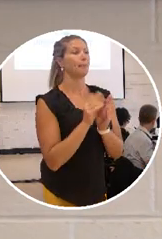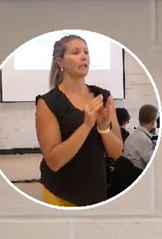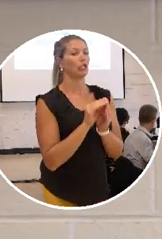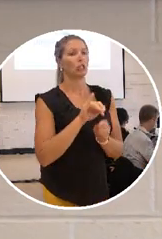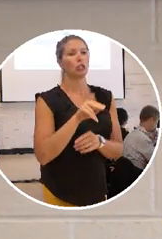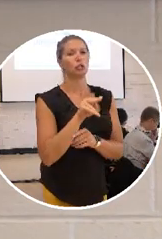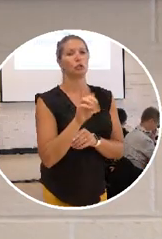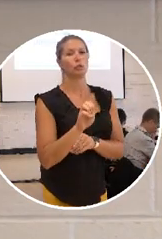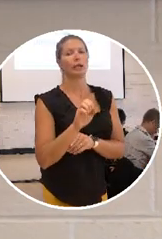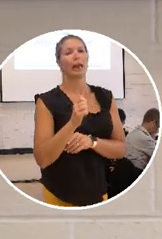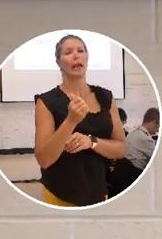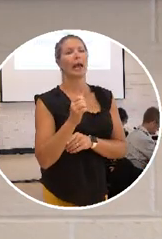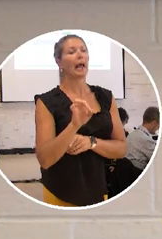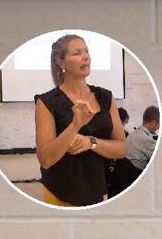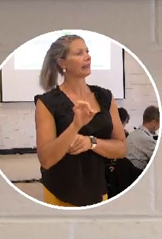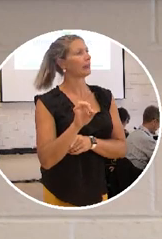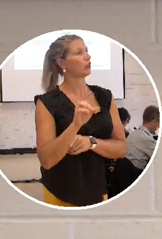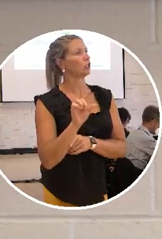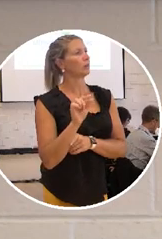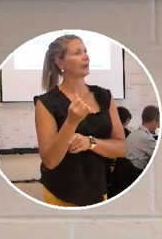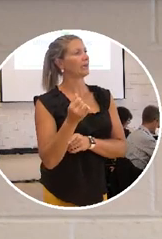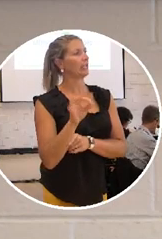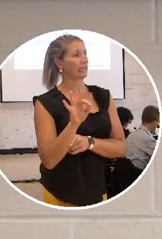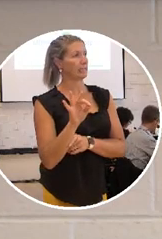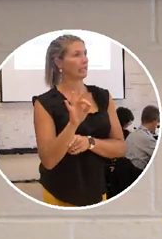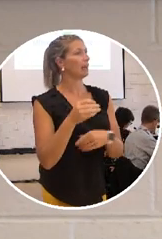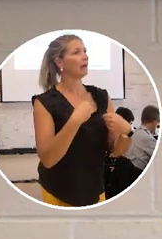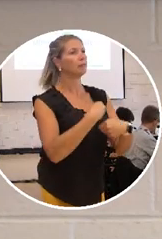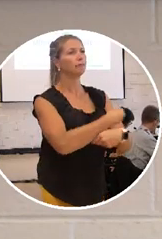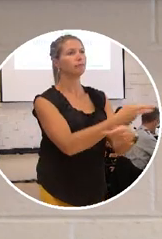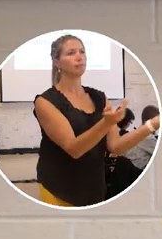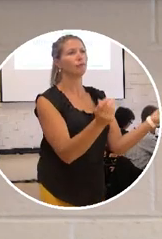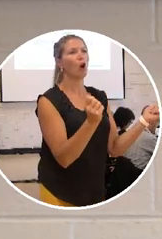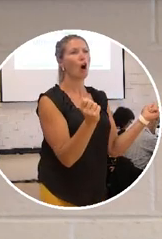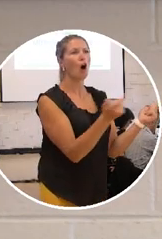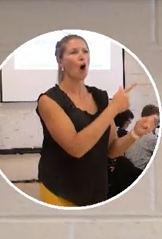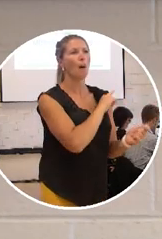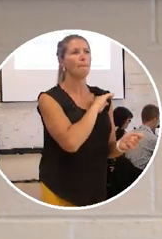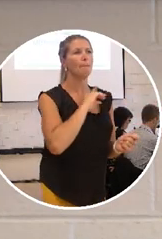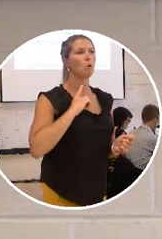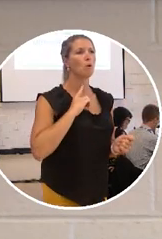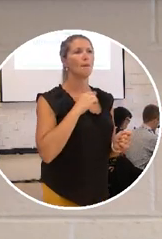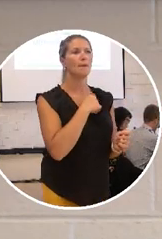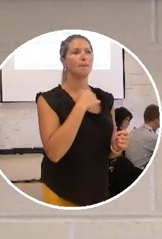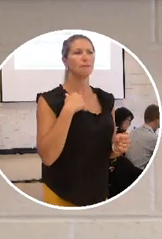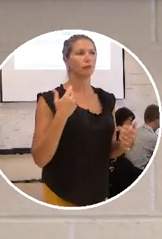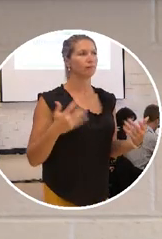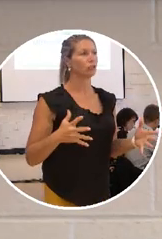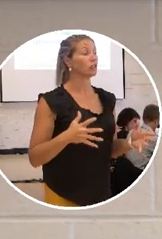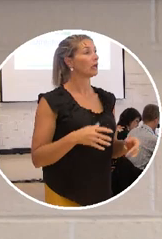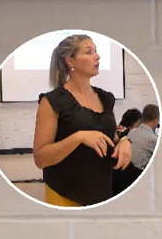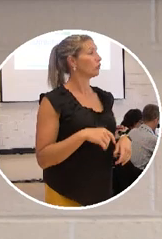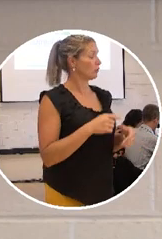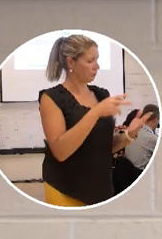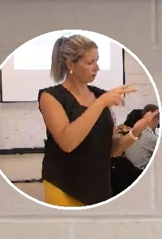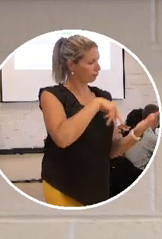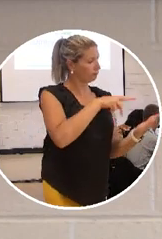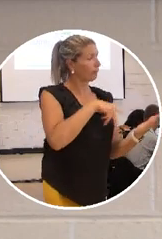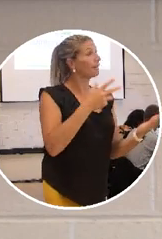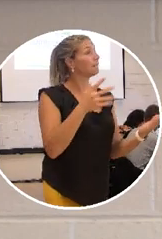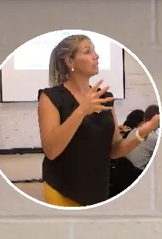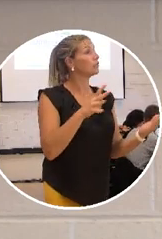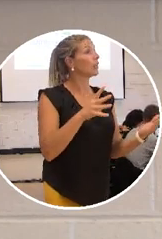8th, 2019. These were all circulated to all trustees prior to the meeting, so they should be there. So can I get a motion